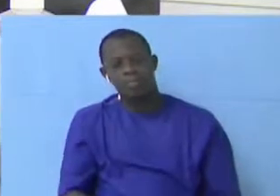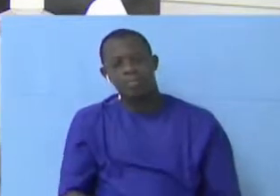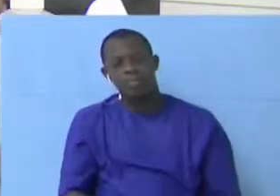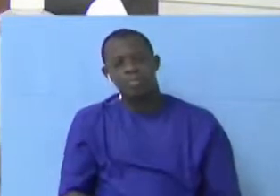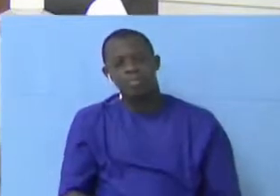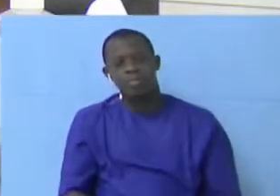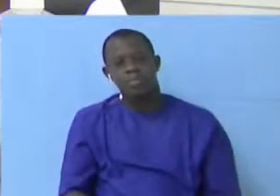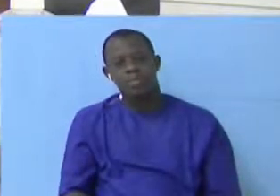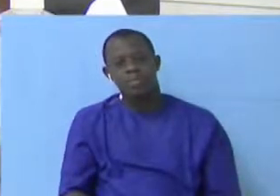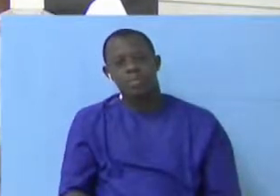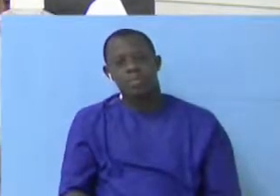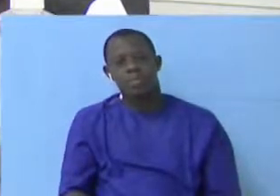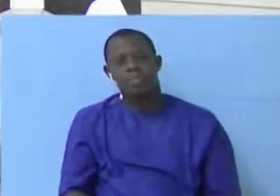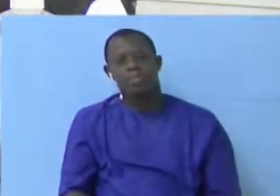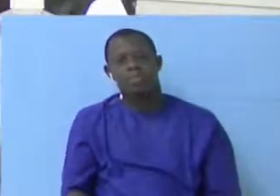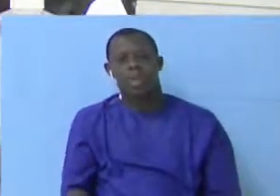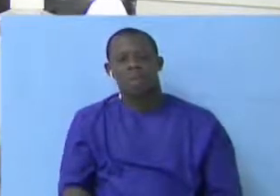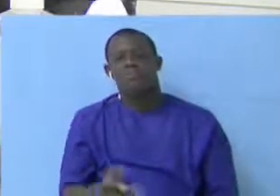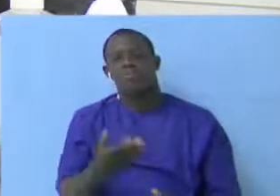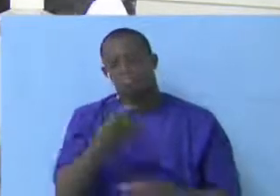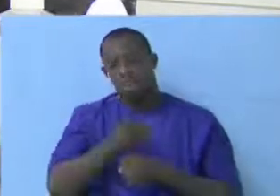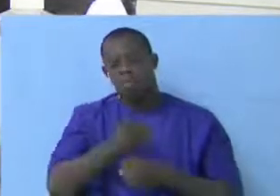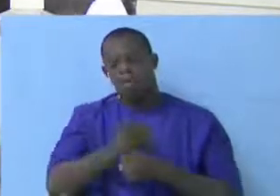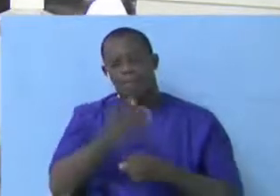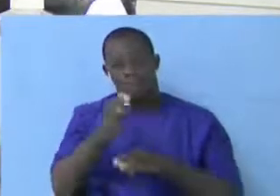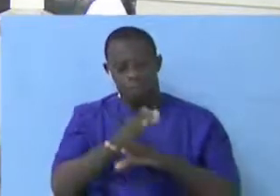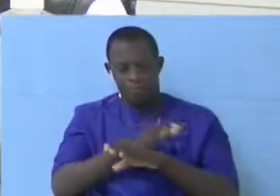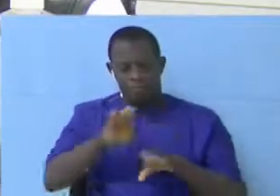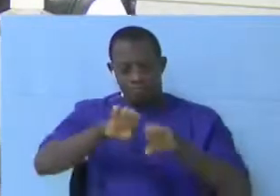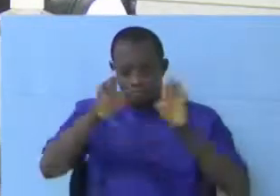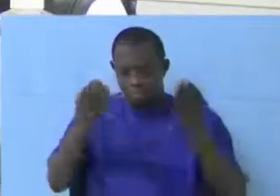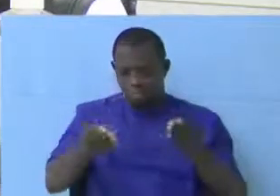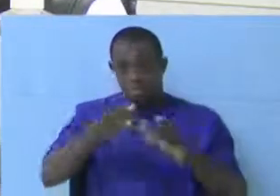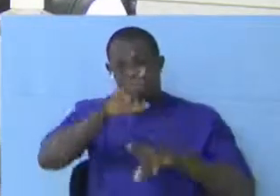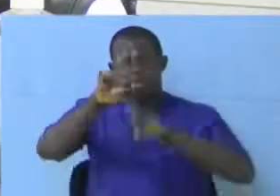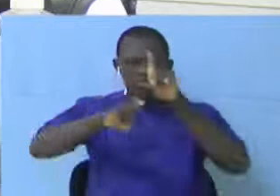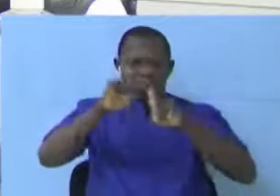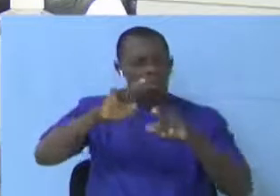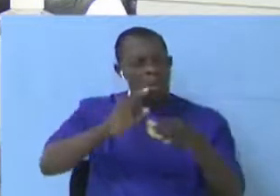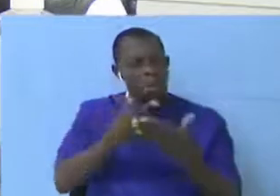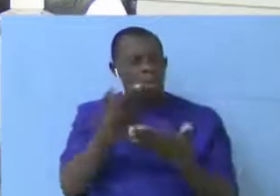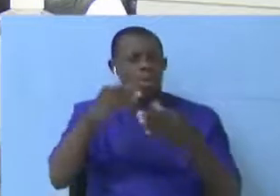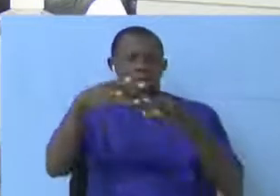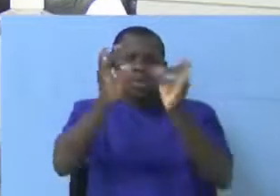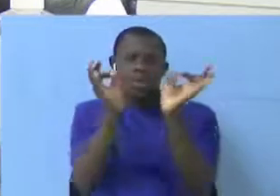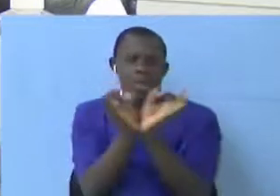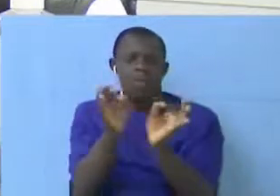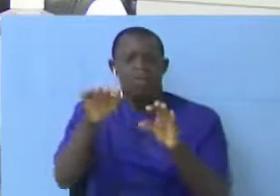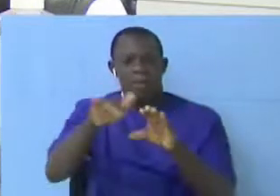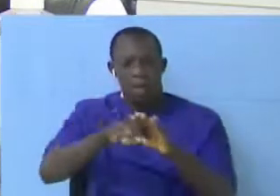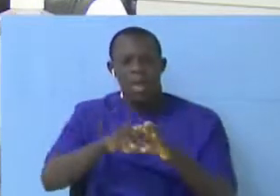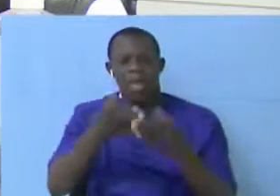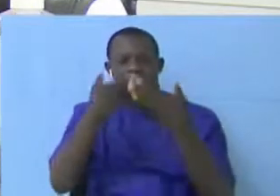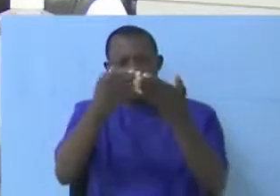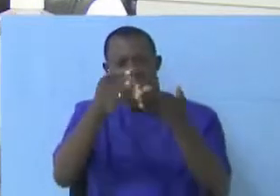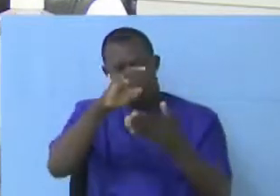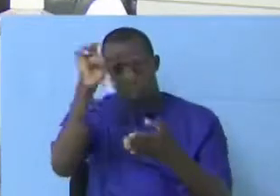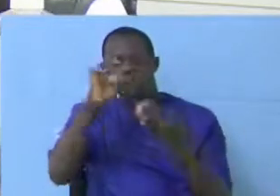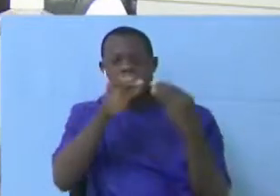Guinea-Bissau kata. The task force of a panel was formed. Yeah, Fernand de Mia and go well and panel of the Kiskis. What were they to